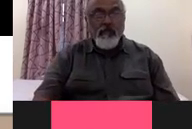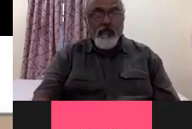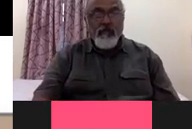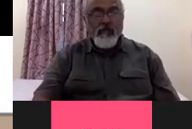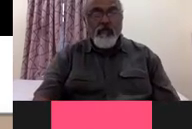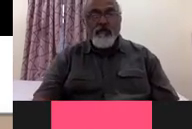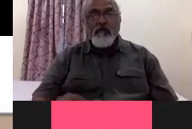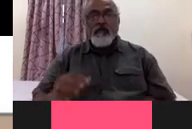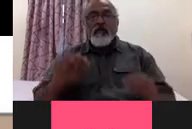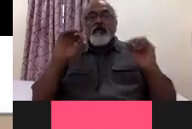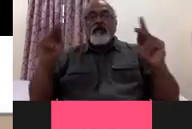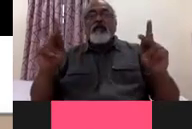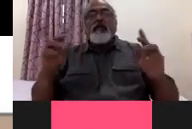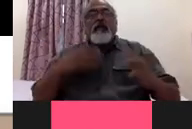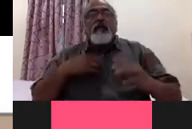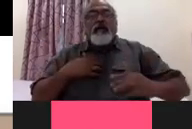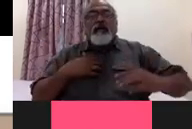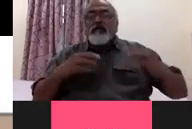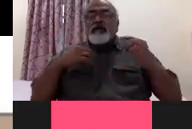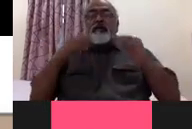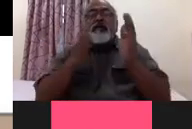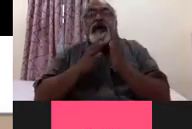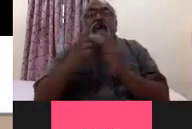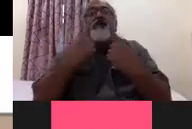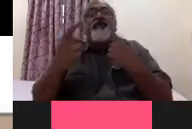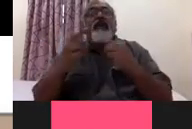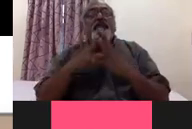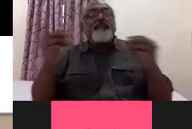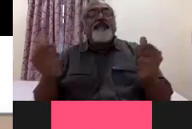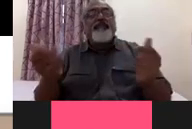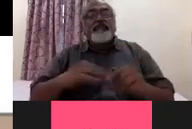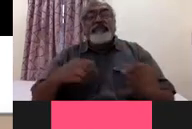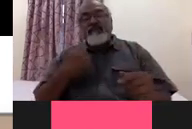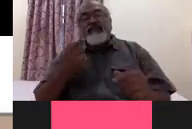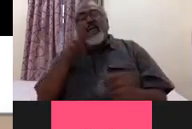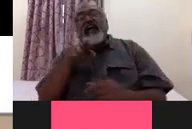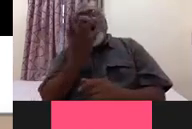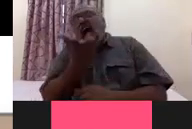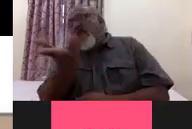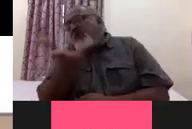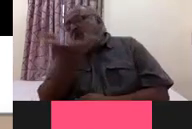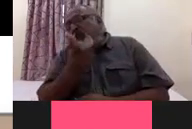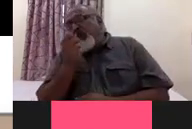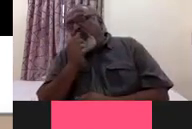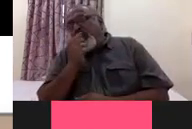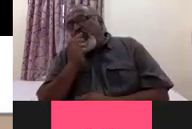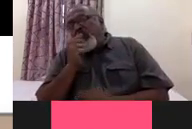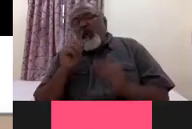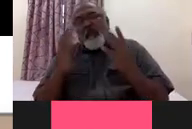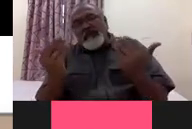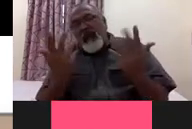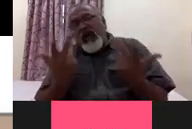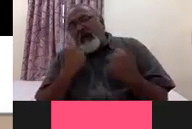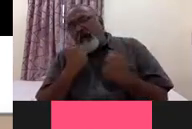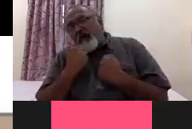or unintentionally usi se interview khatam ho jata hai so that why I'm saying this is where the culture change is required even not only